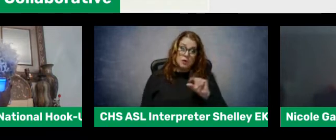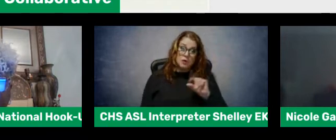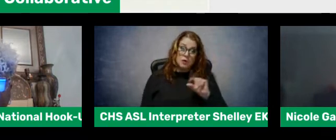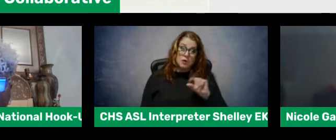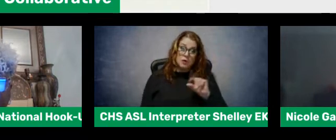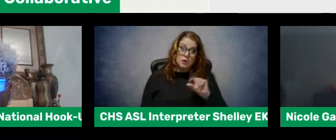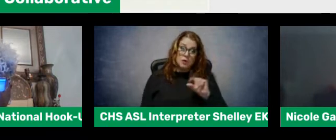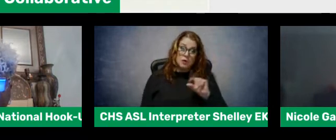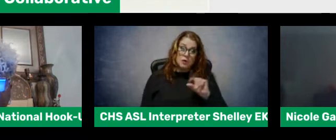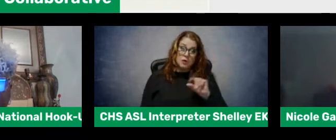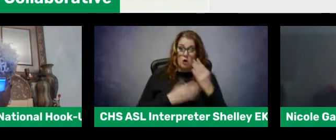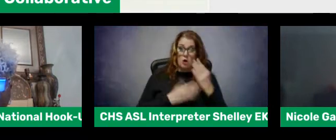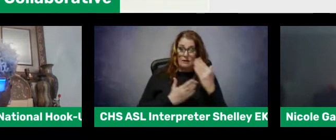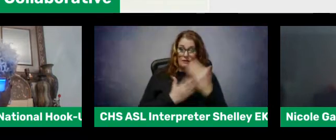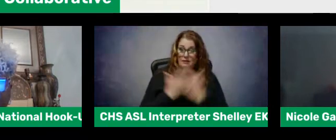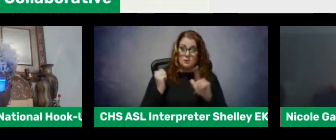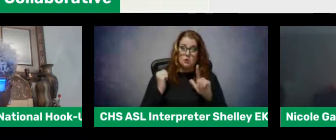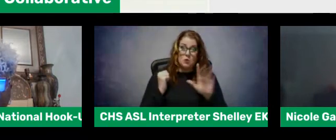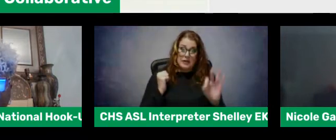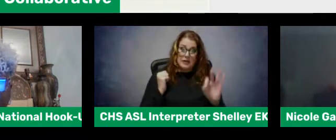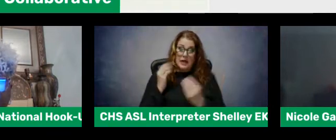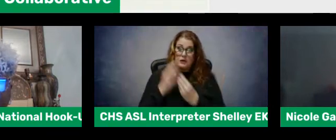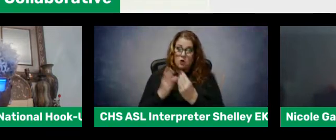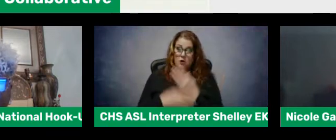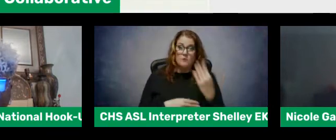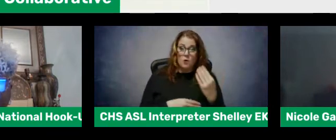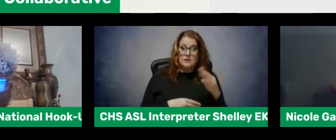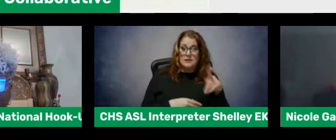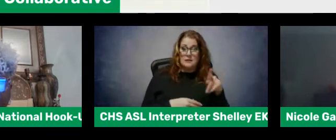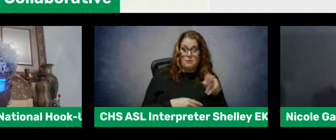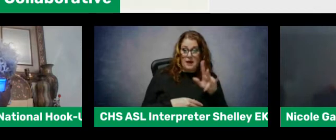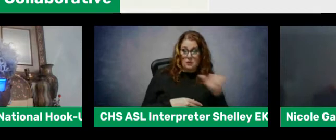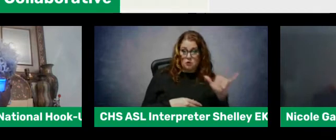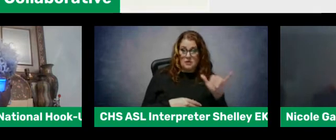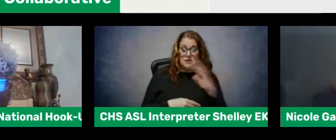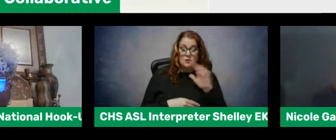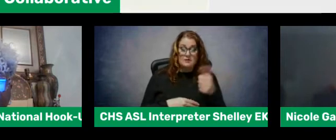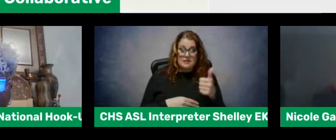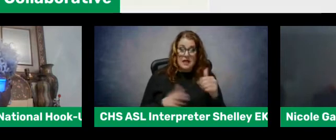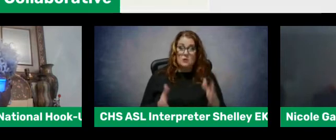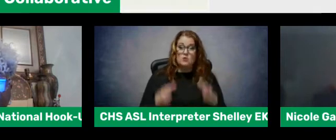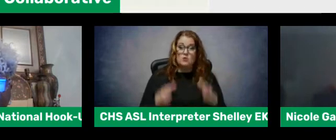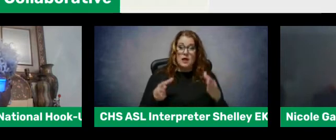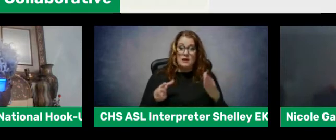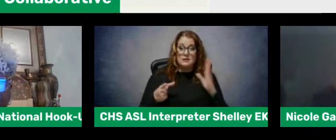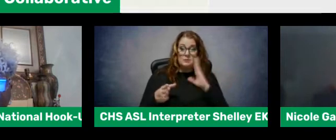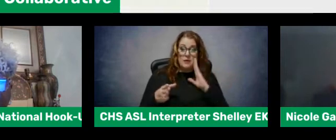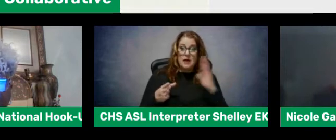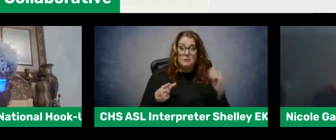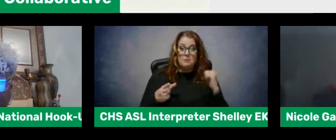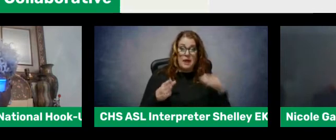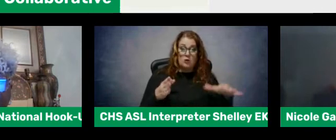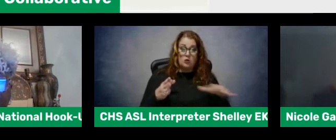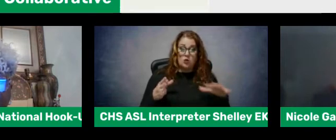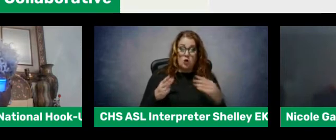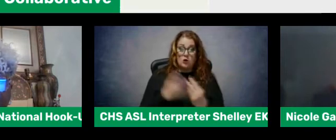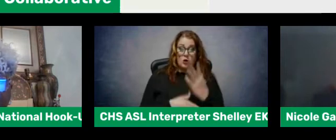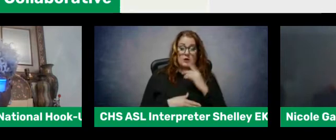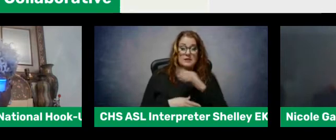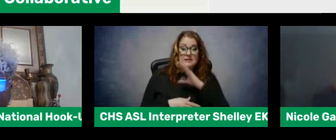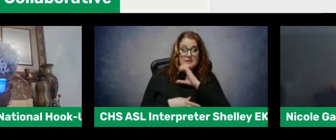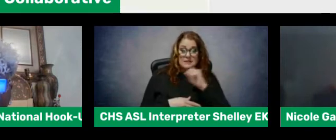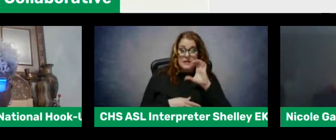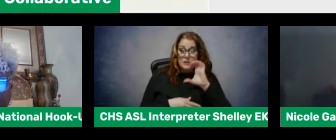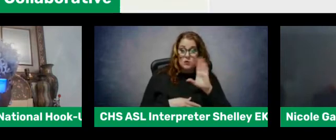garden list, 29 gardens, 14 pantry. We have 10 raised bed backyard gardens in a program called Seniors Will